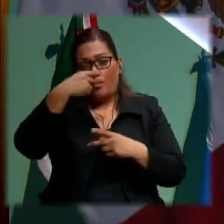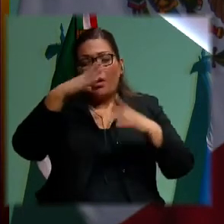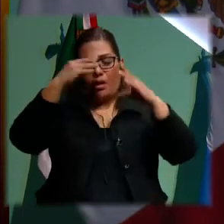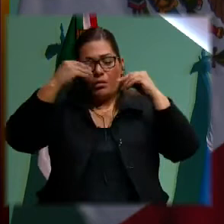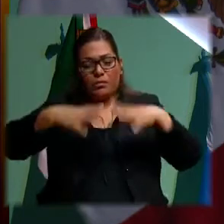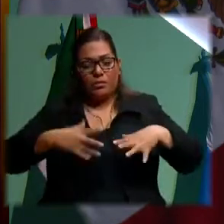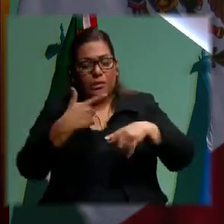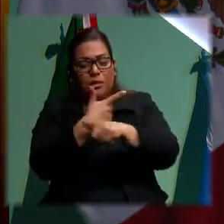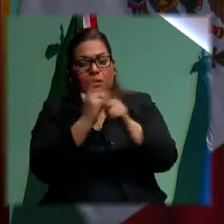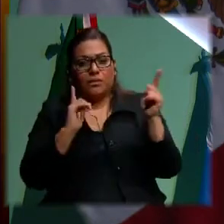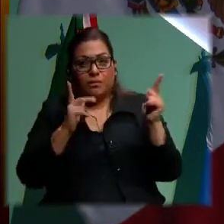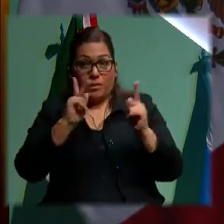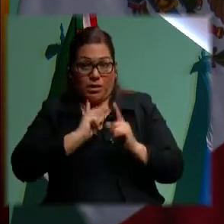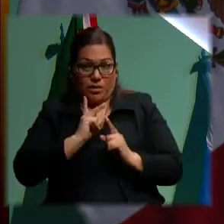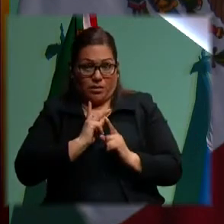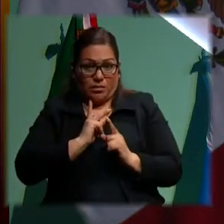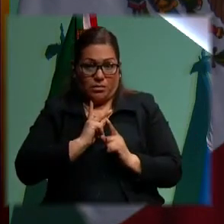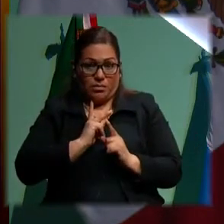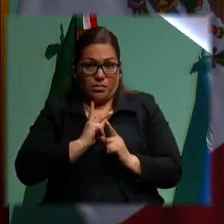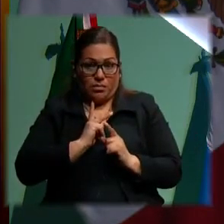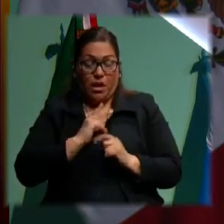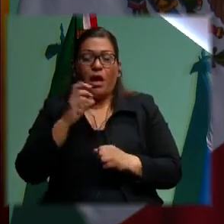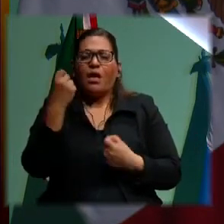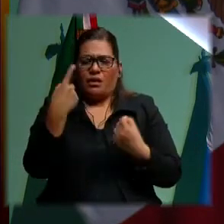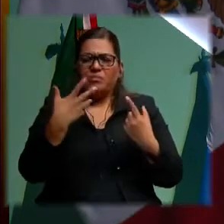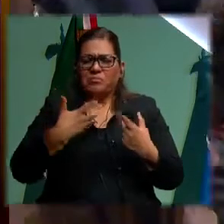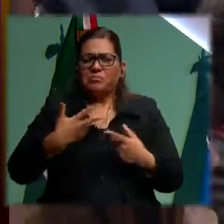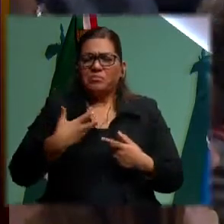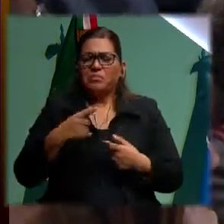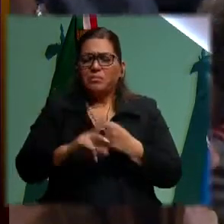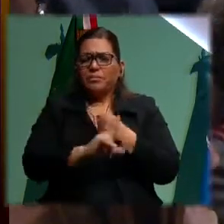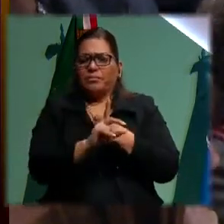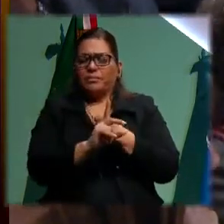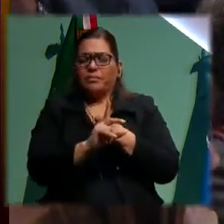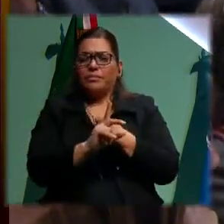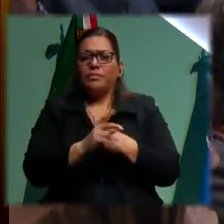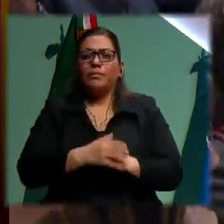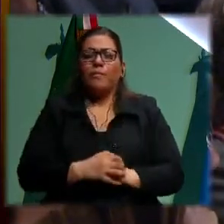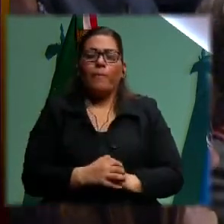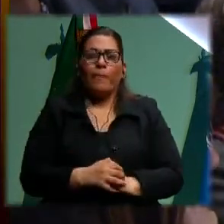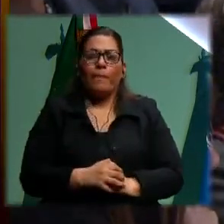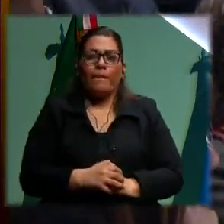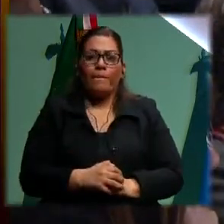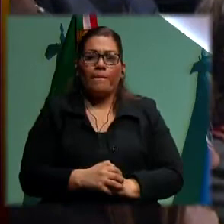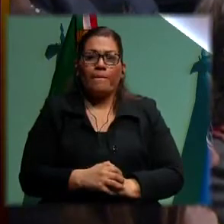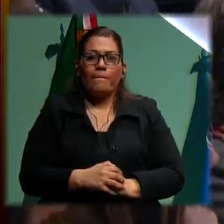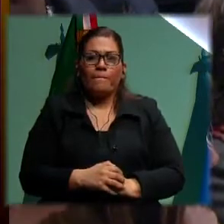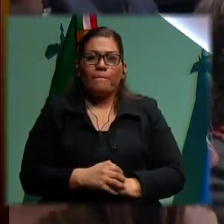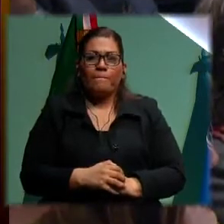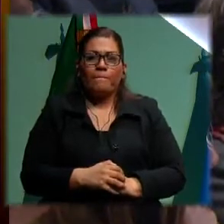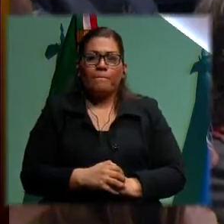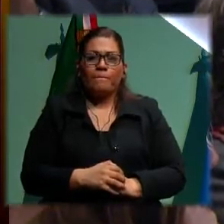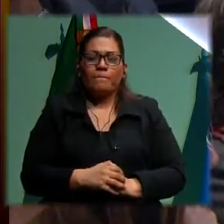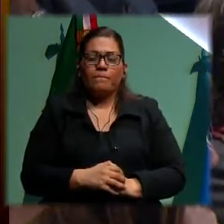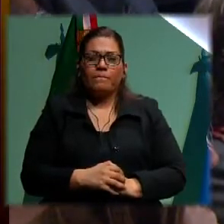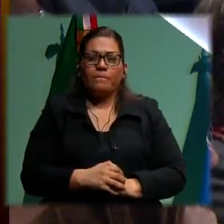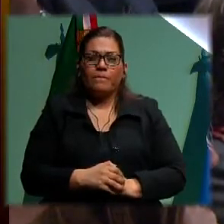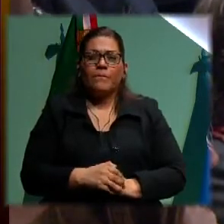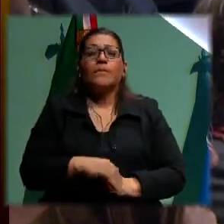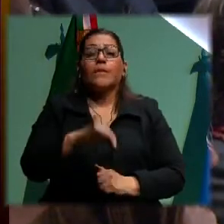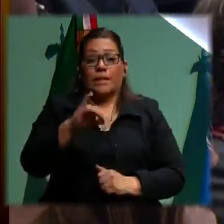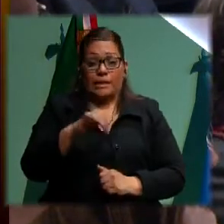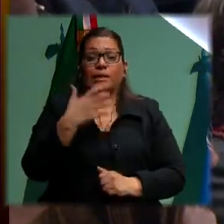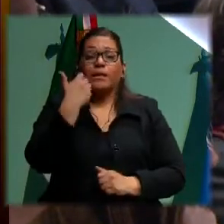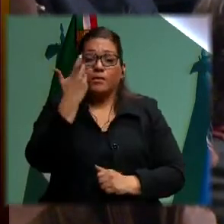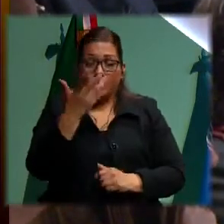We have some issues. And we need, as we think about connecting the rest of the world,